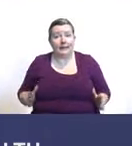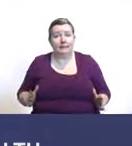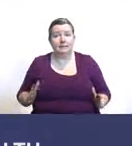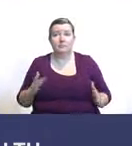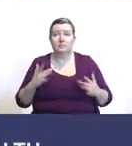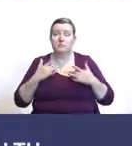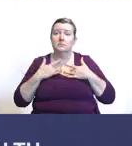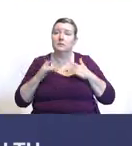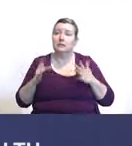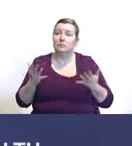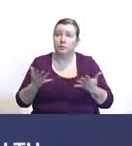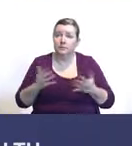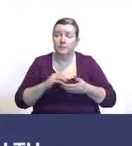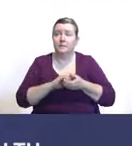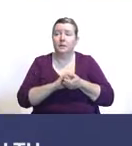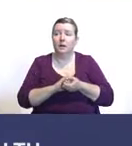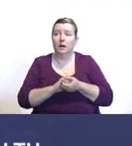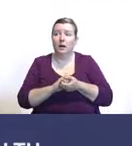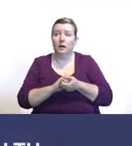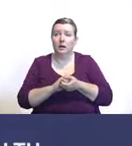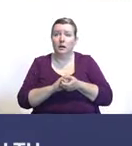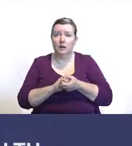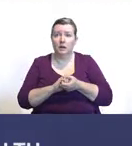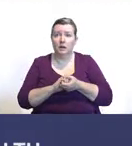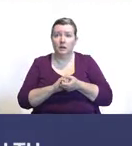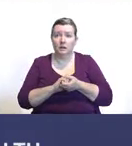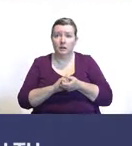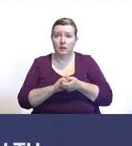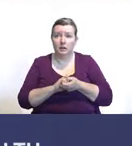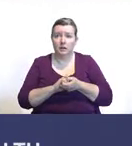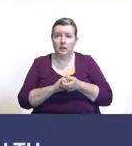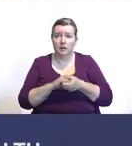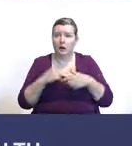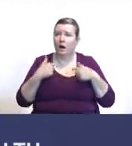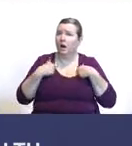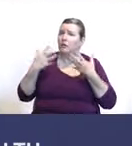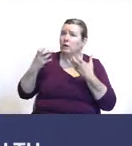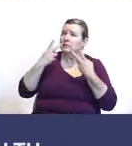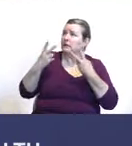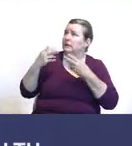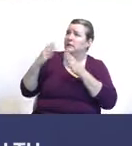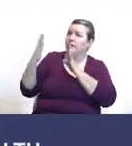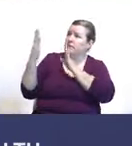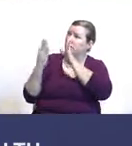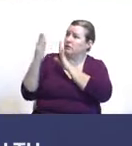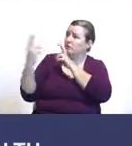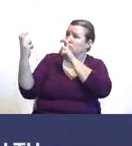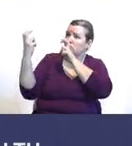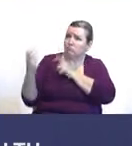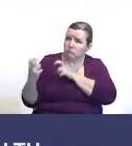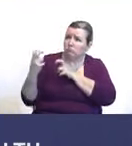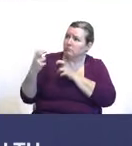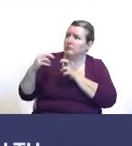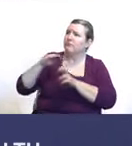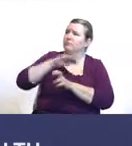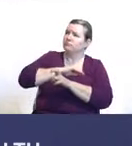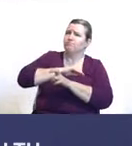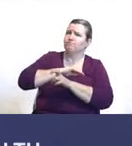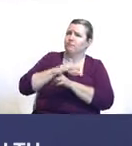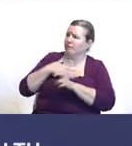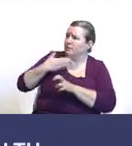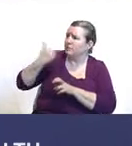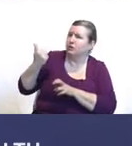better because I can see Dave Mathau in front of me and I know he's my guy. I want to make sure